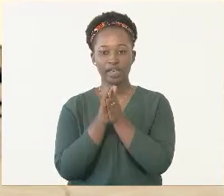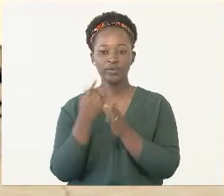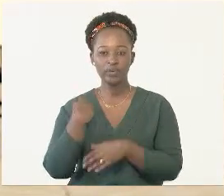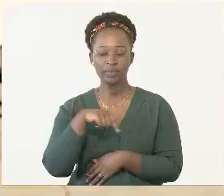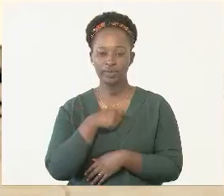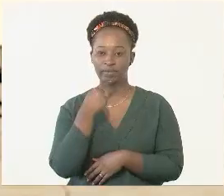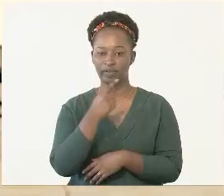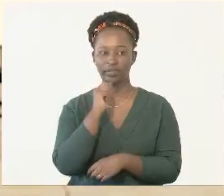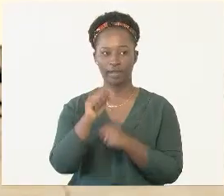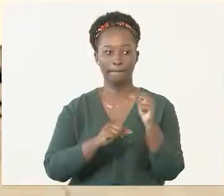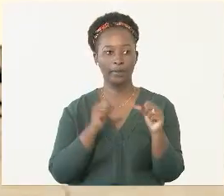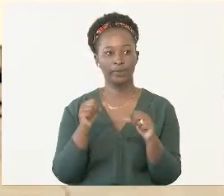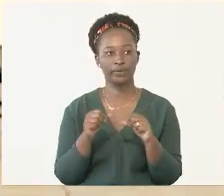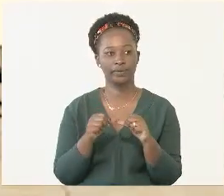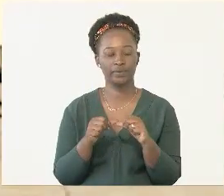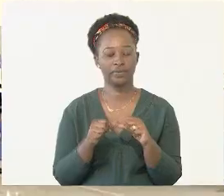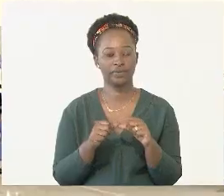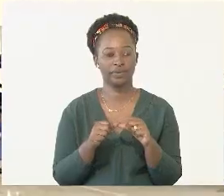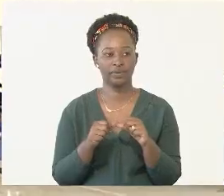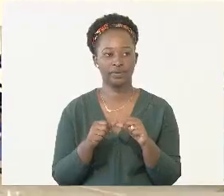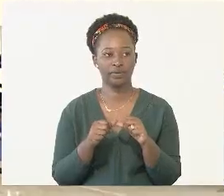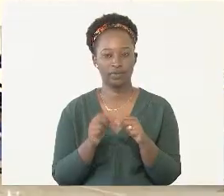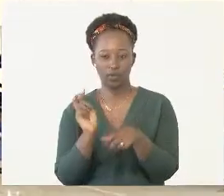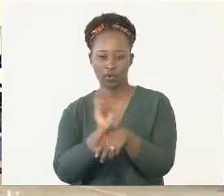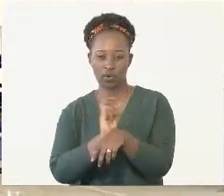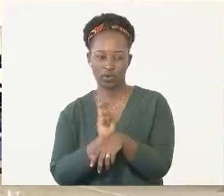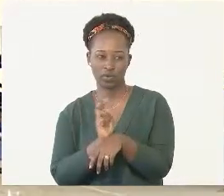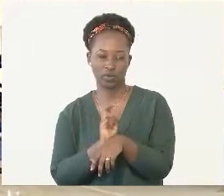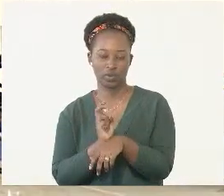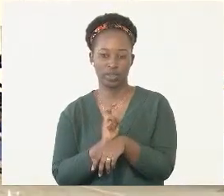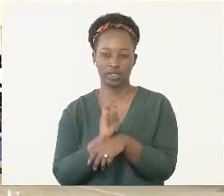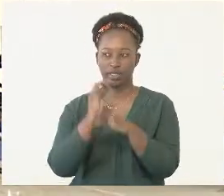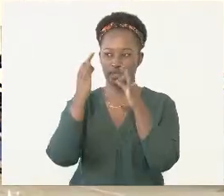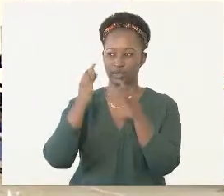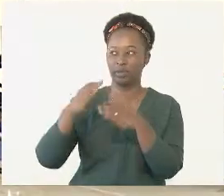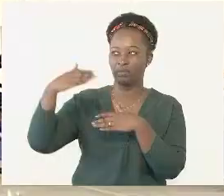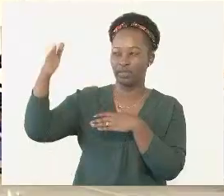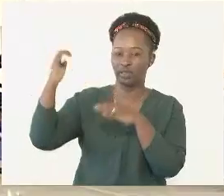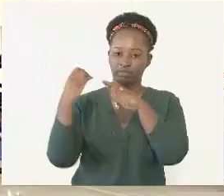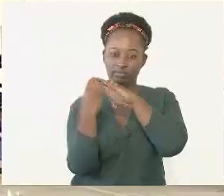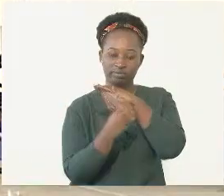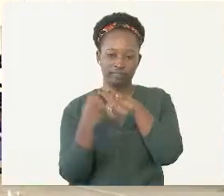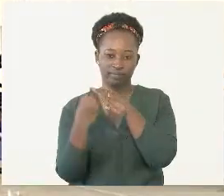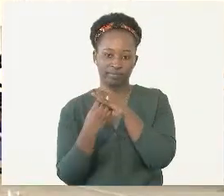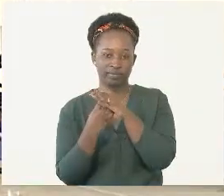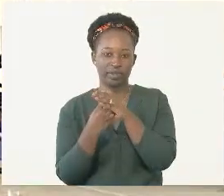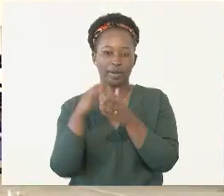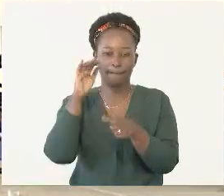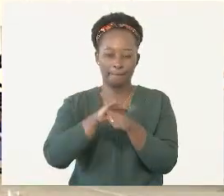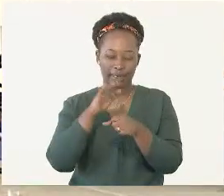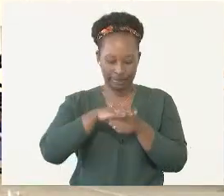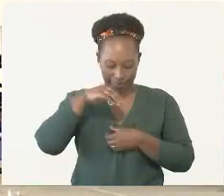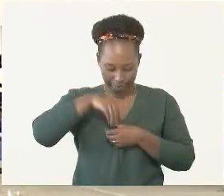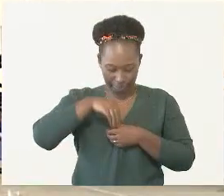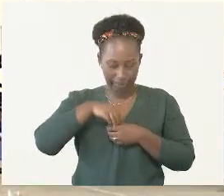about the maintenance control of internal environment. We say there are very many internal variables needed to